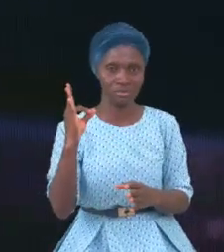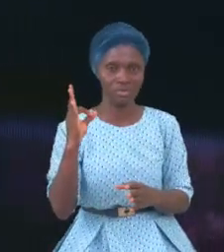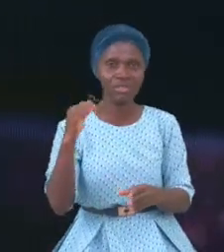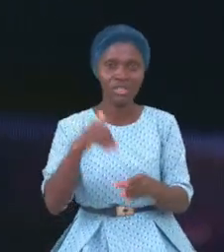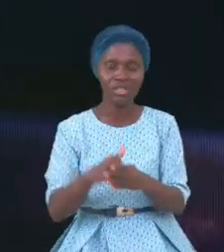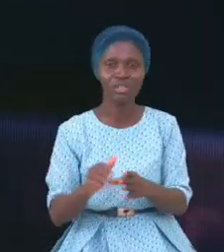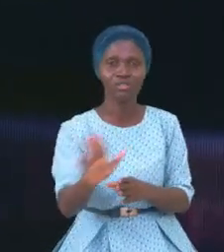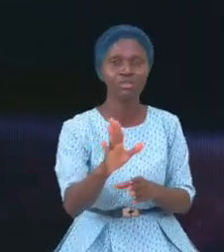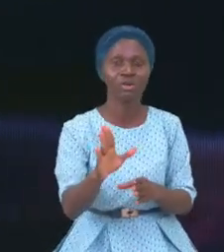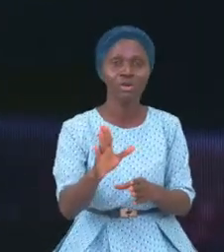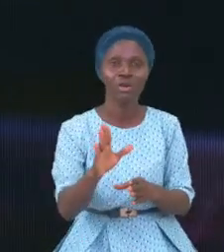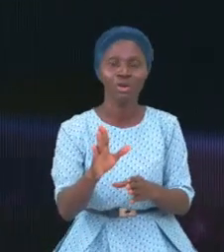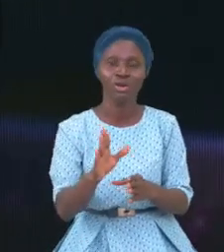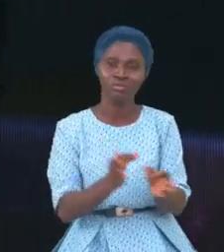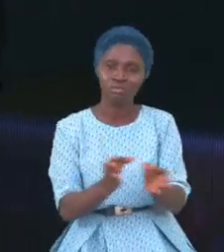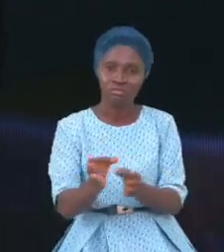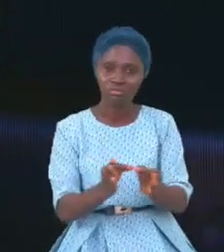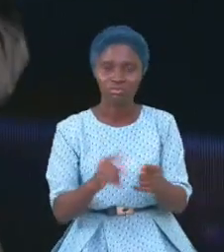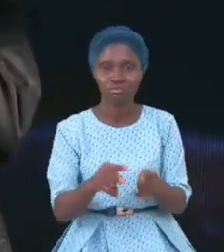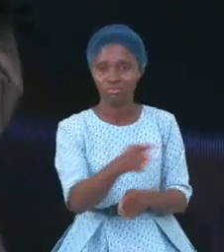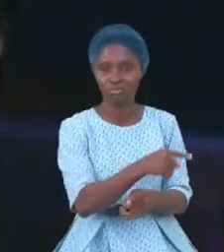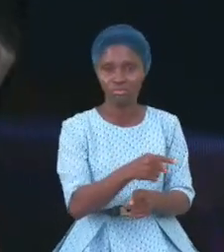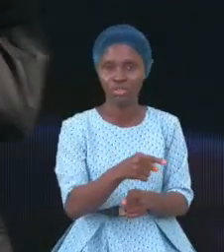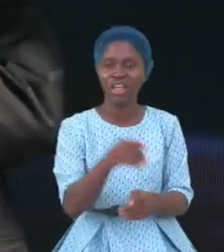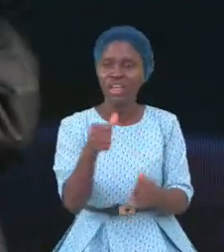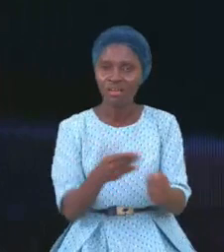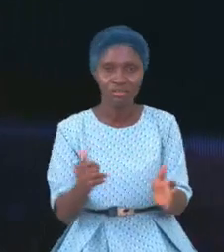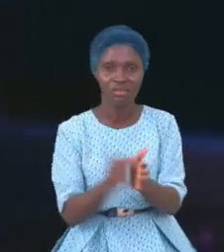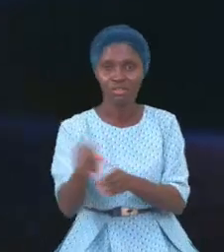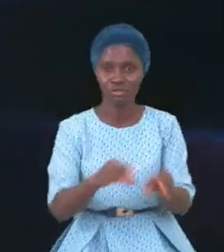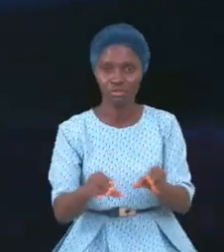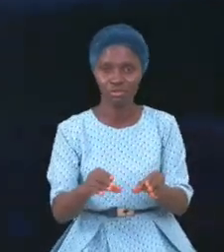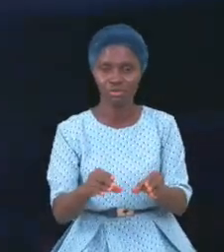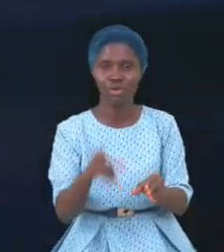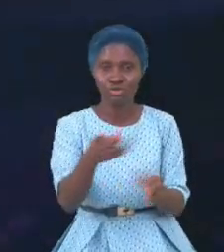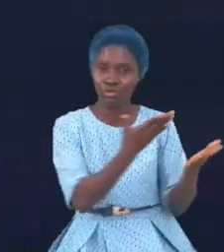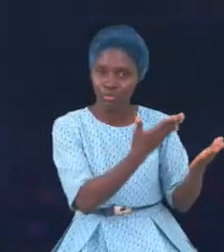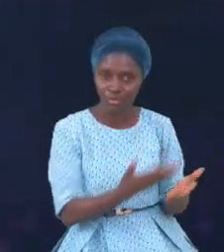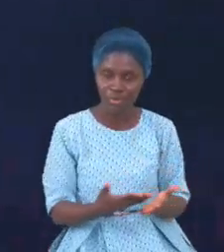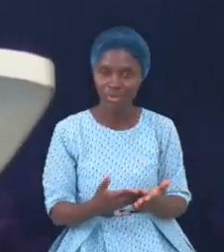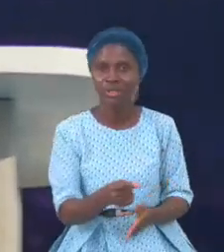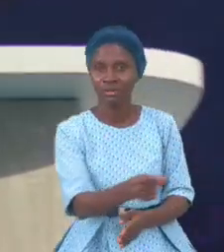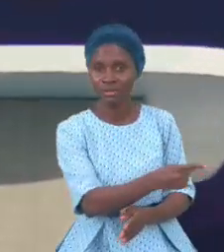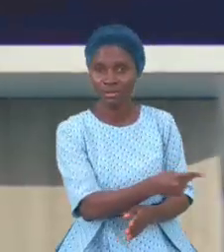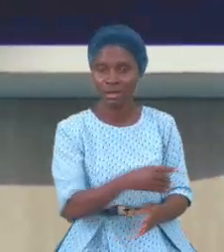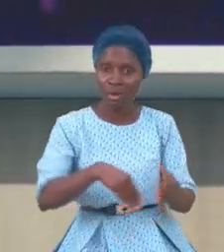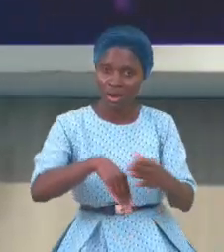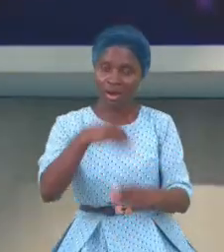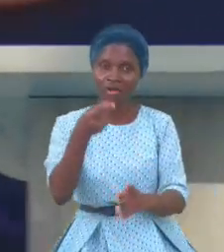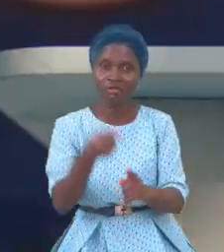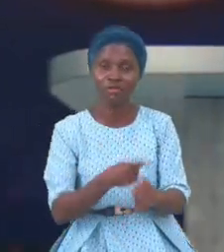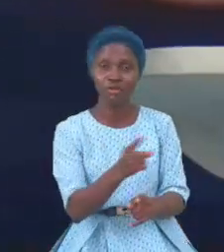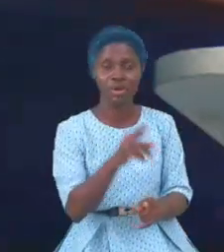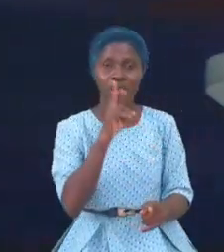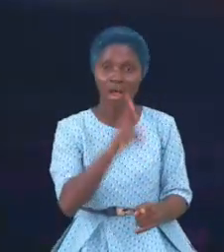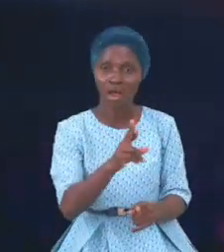you bring them from where they are to where they ought to be. We bring them from salvation to sanctification,